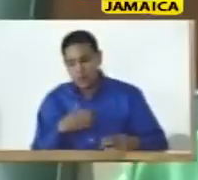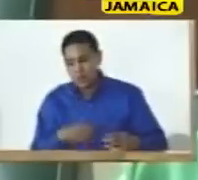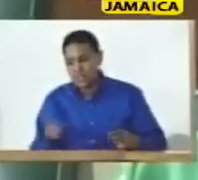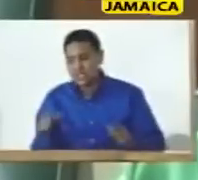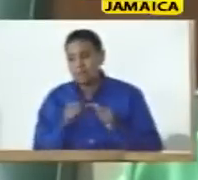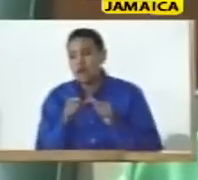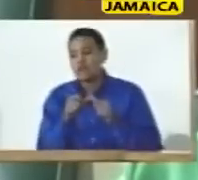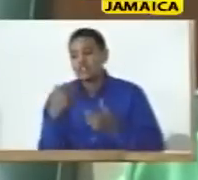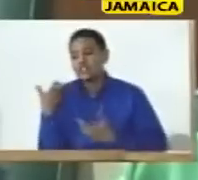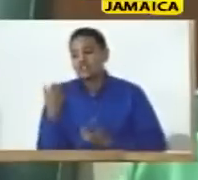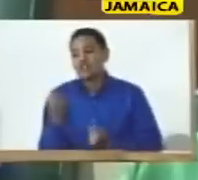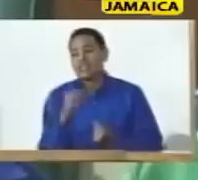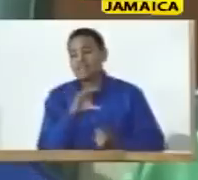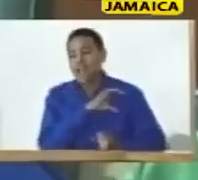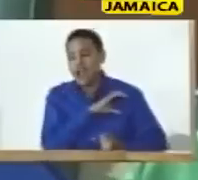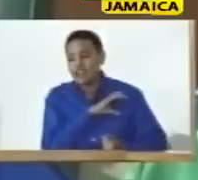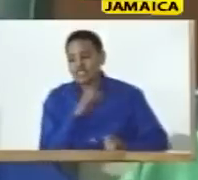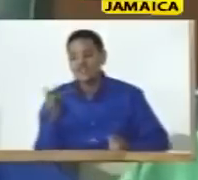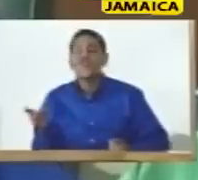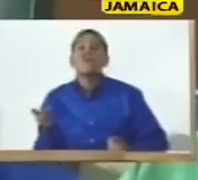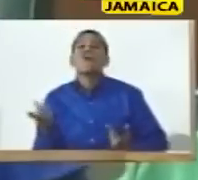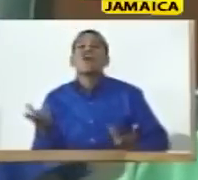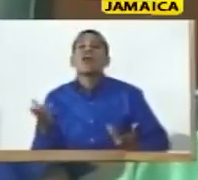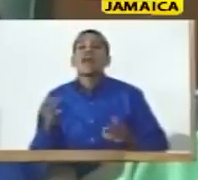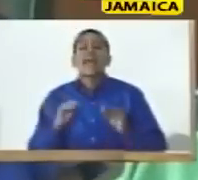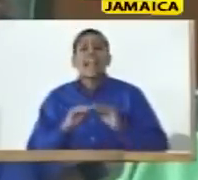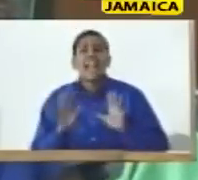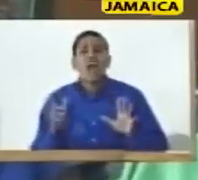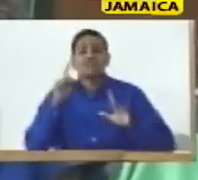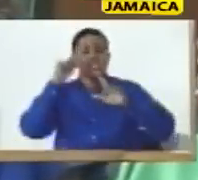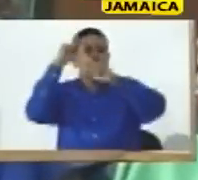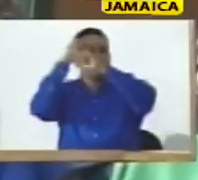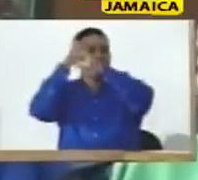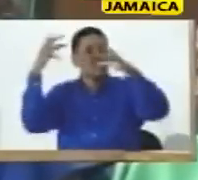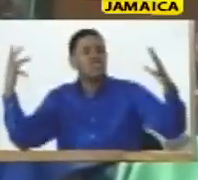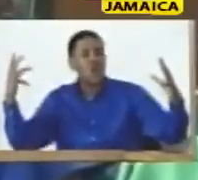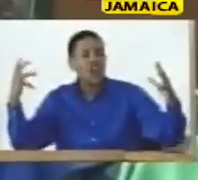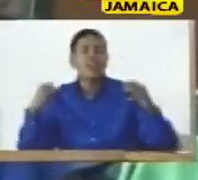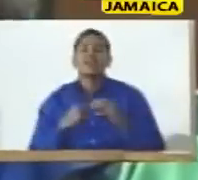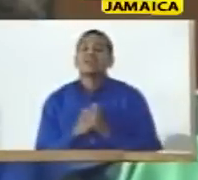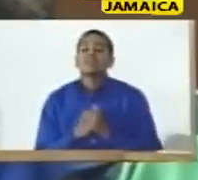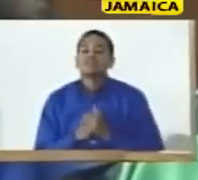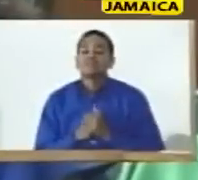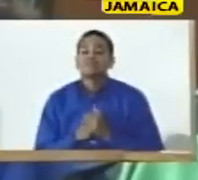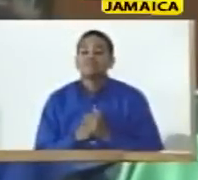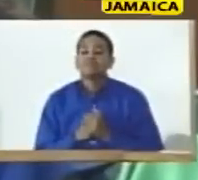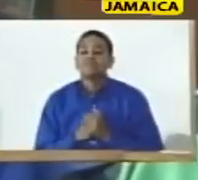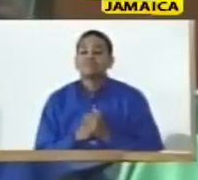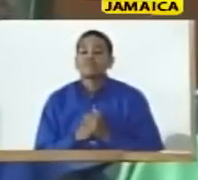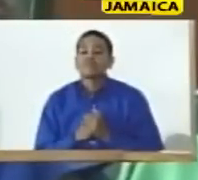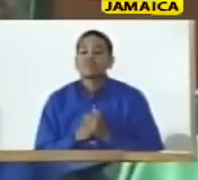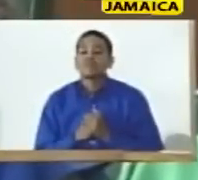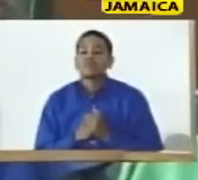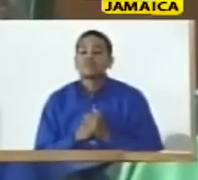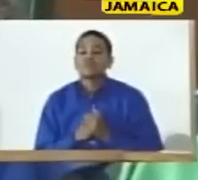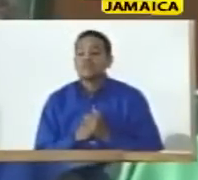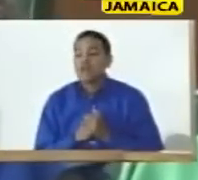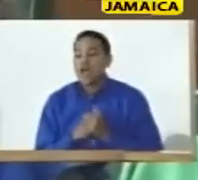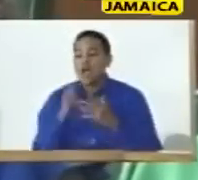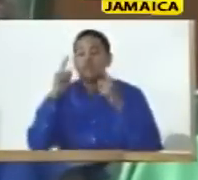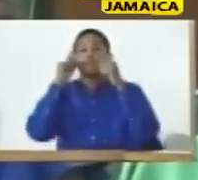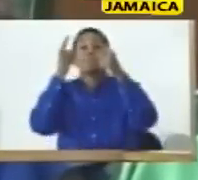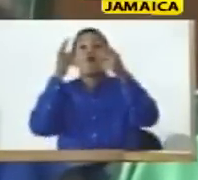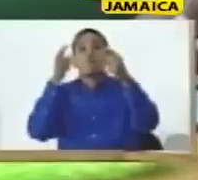continued strength of character, clarity of vision, and purposefulness as